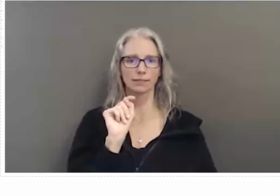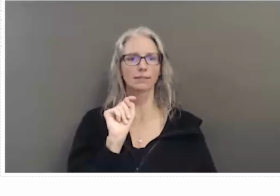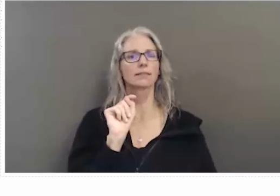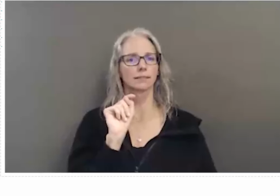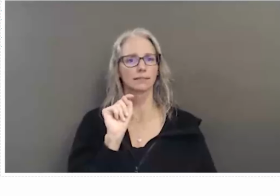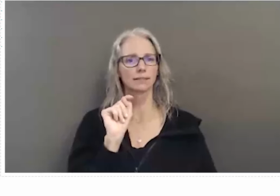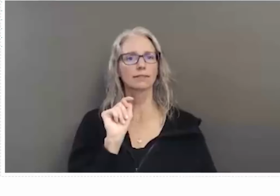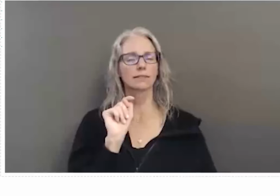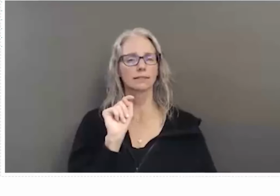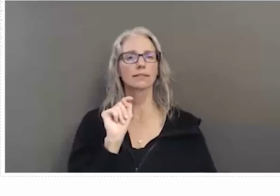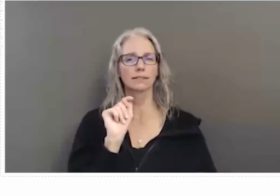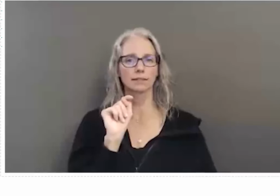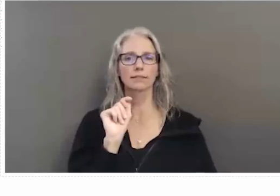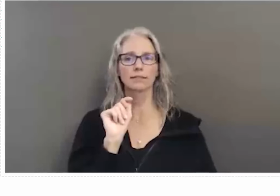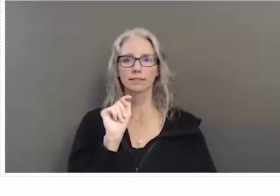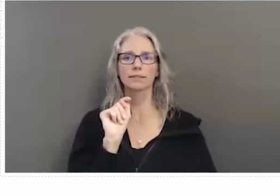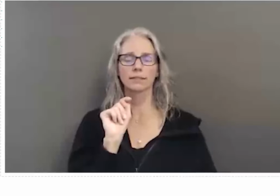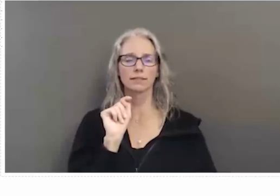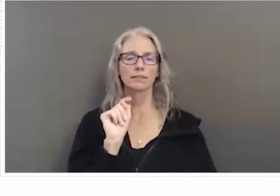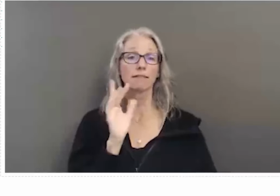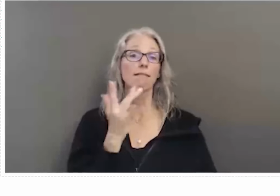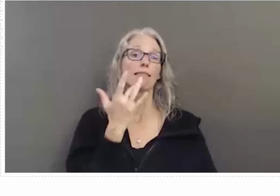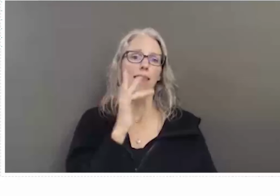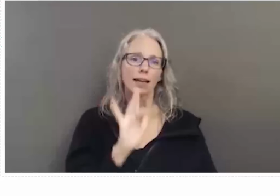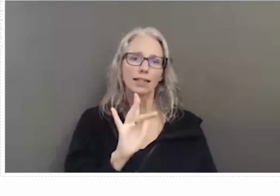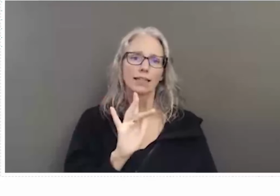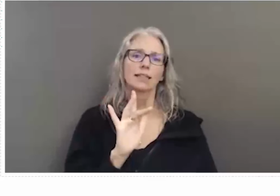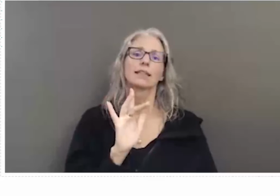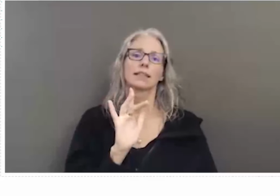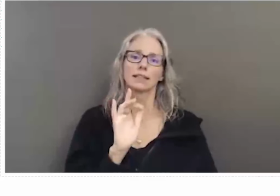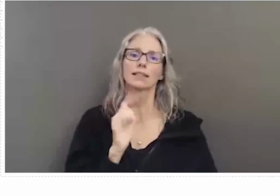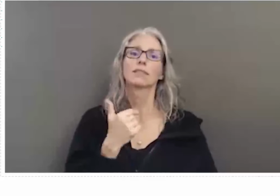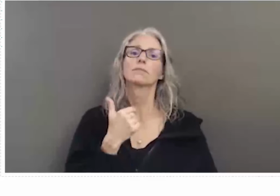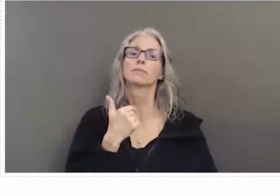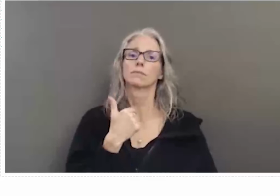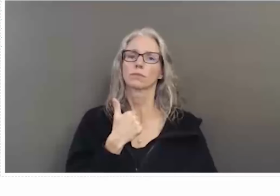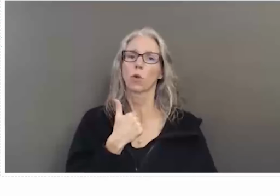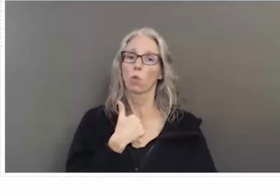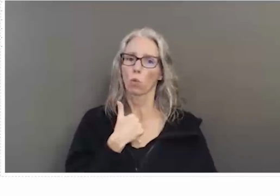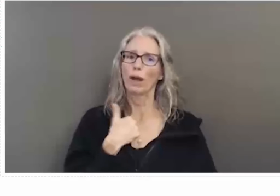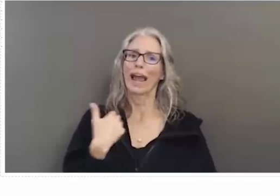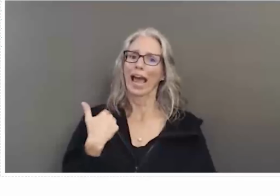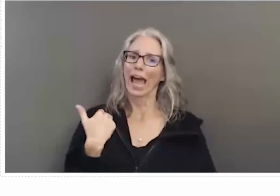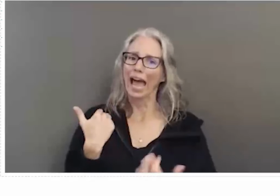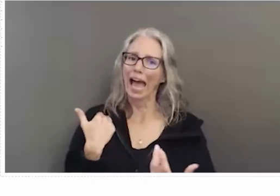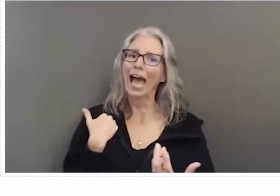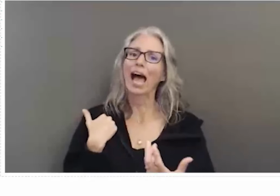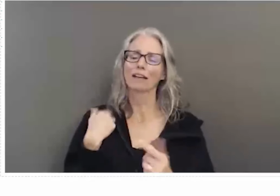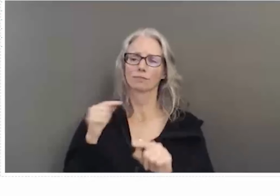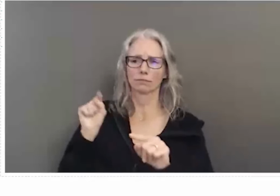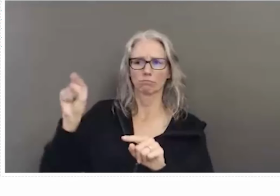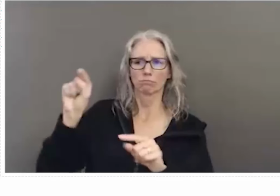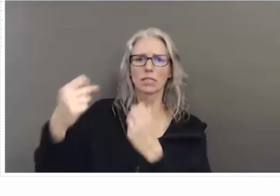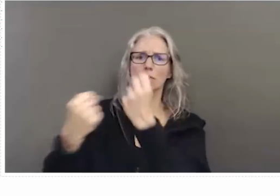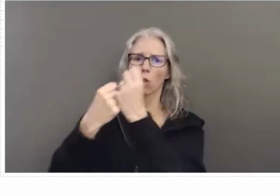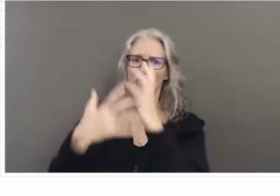was tirelessly set up by my predecessor and mentor, years ago. And another